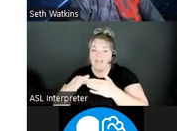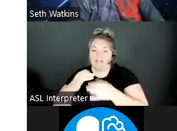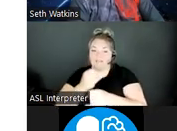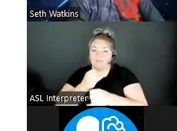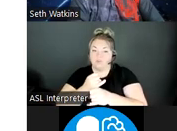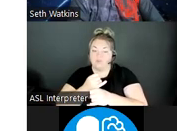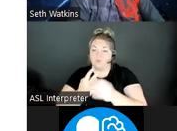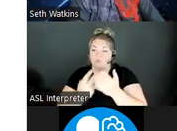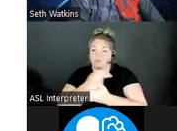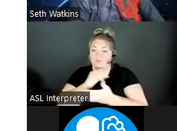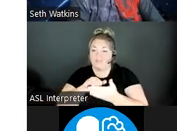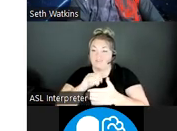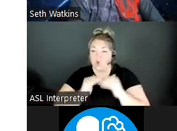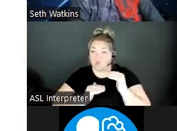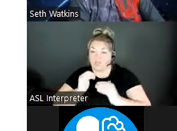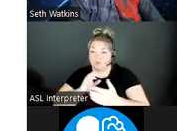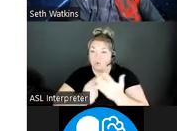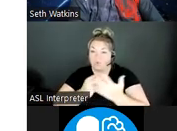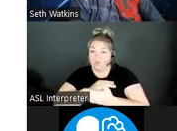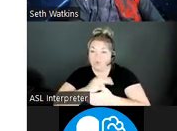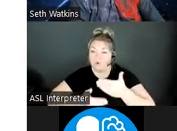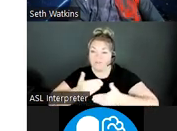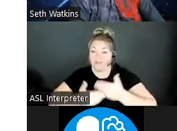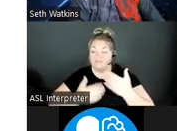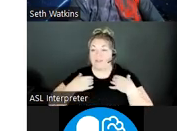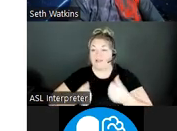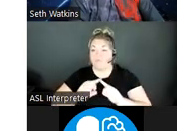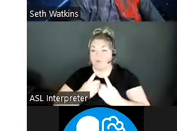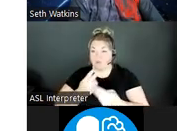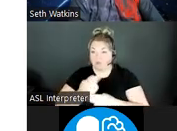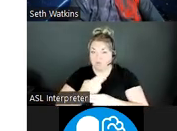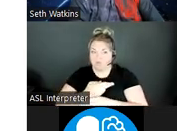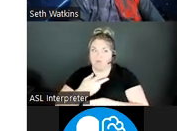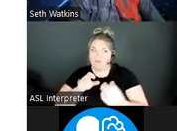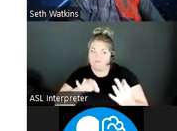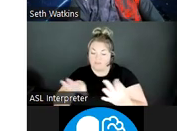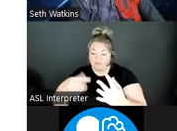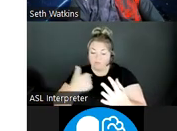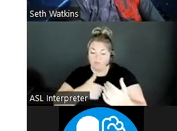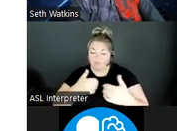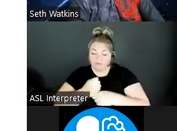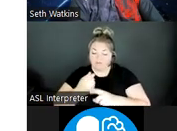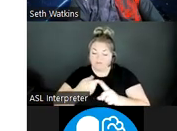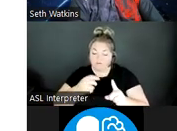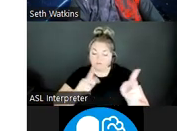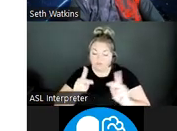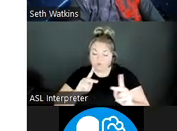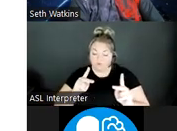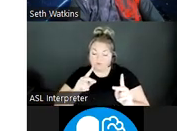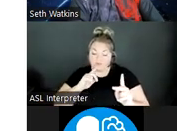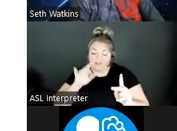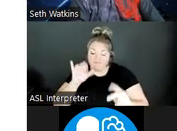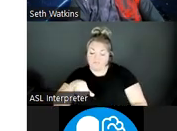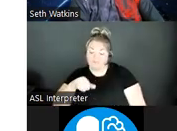review process that the health department uses. And the feedback that we received from stakeholders was that this was a